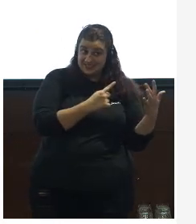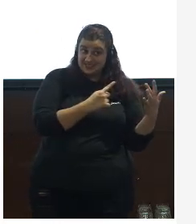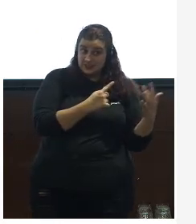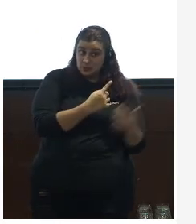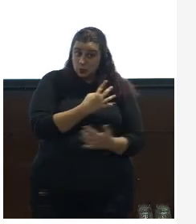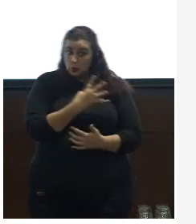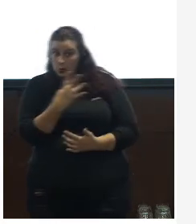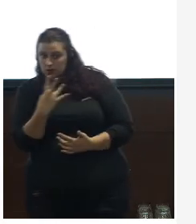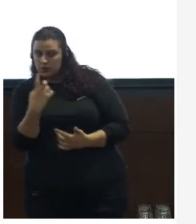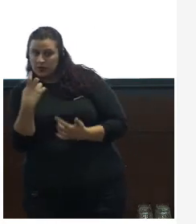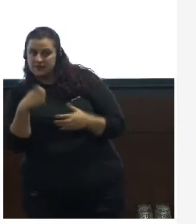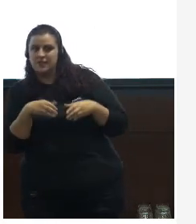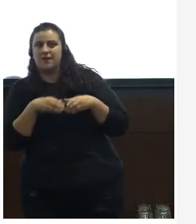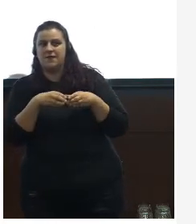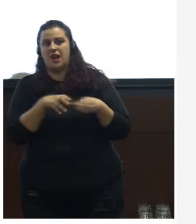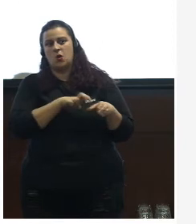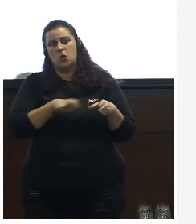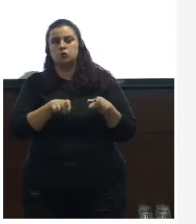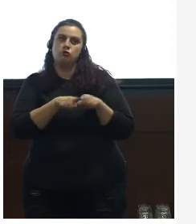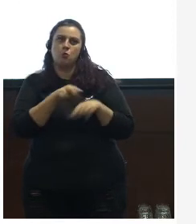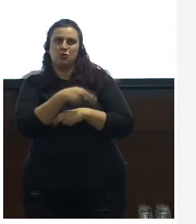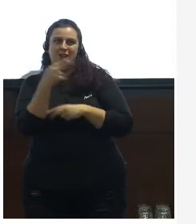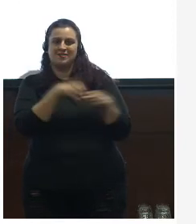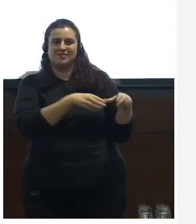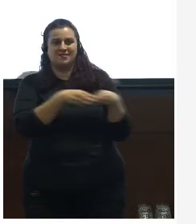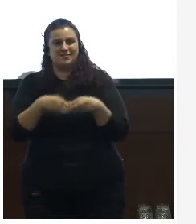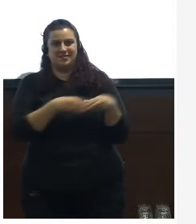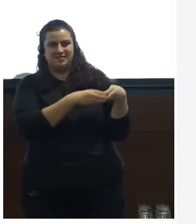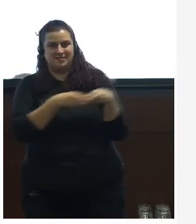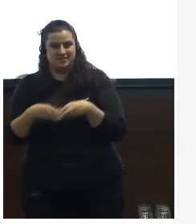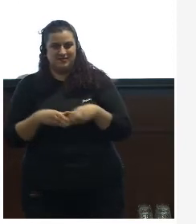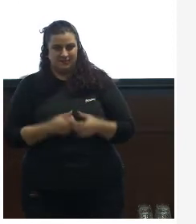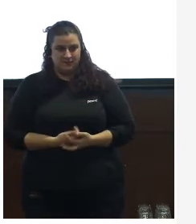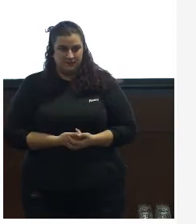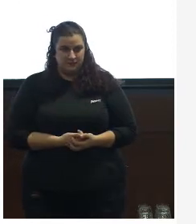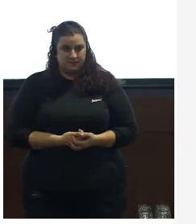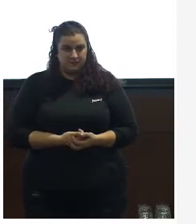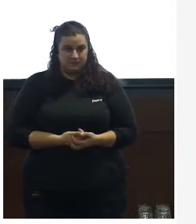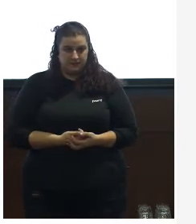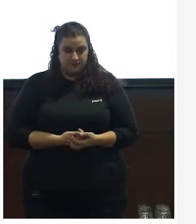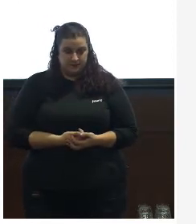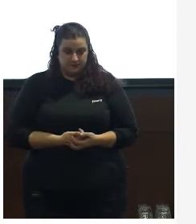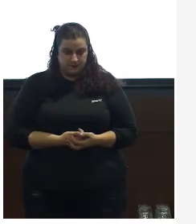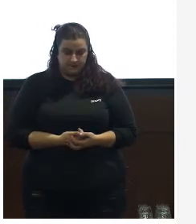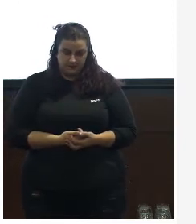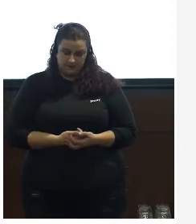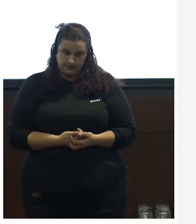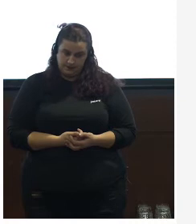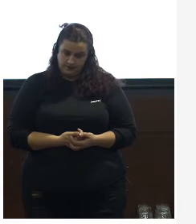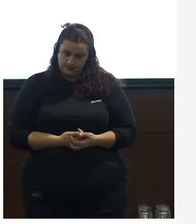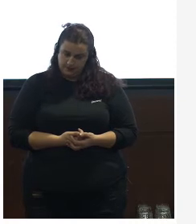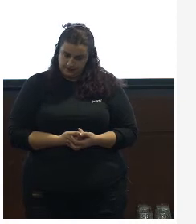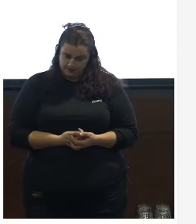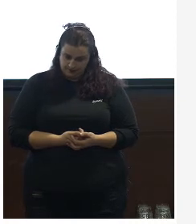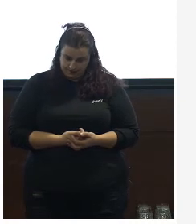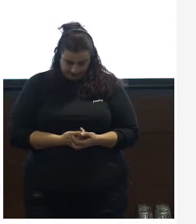really interested why that is the case. When we are all here. Now, we don't have the illusion that all of us here can resolve